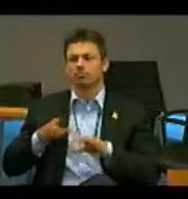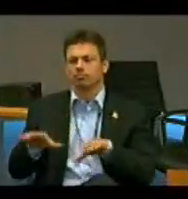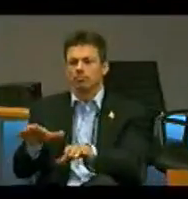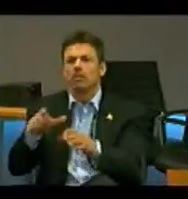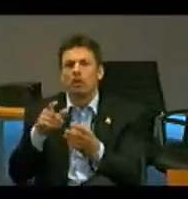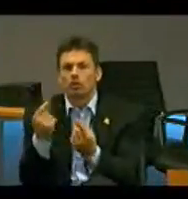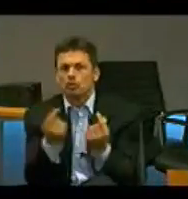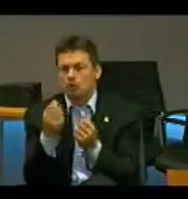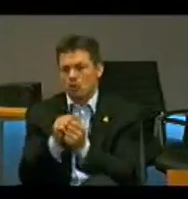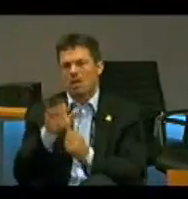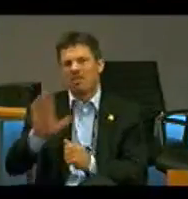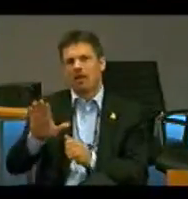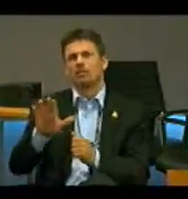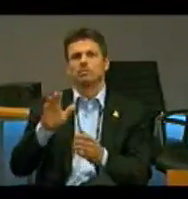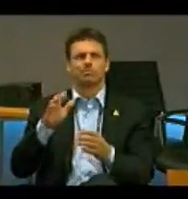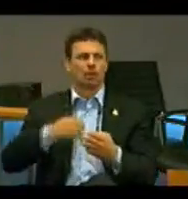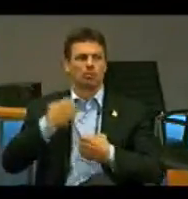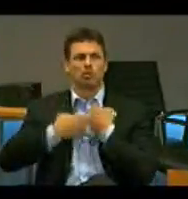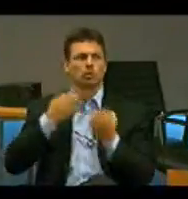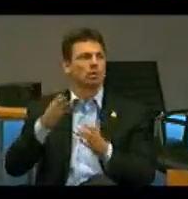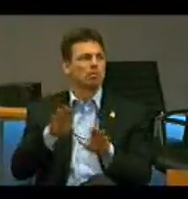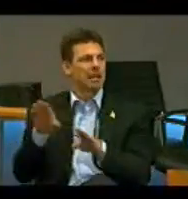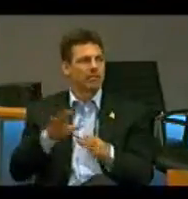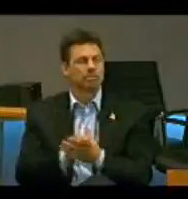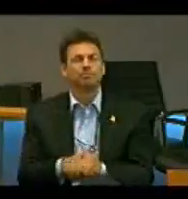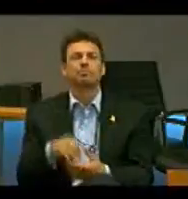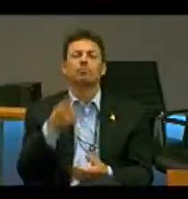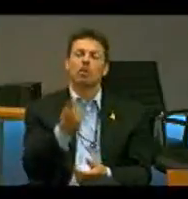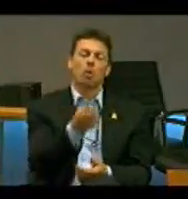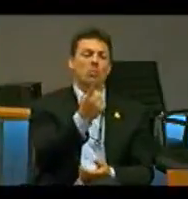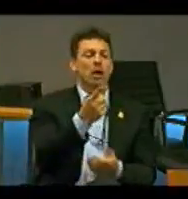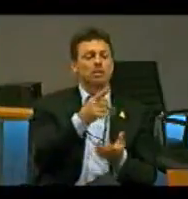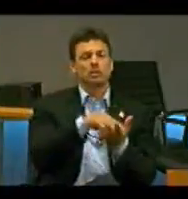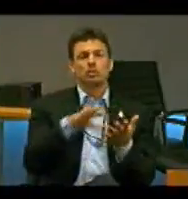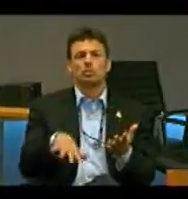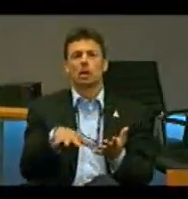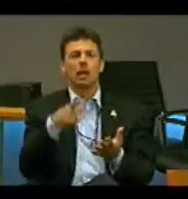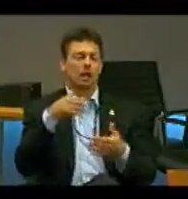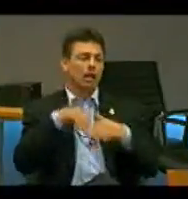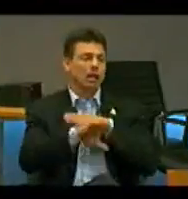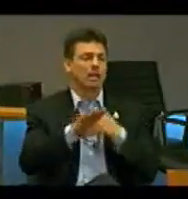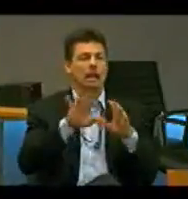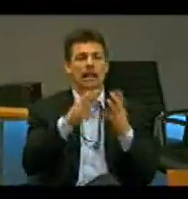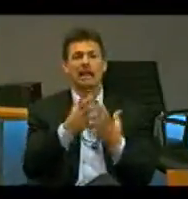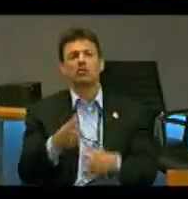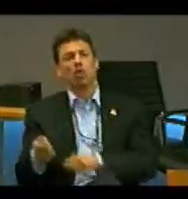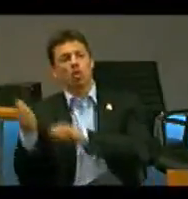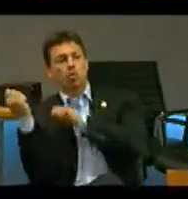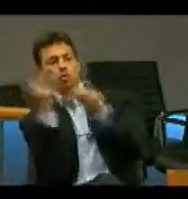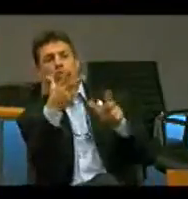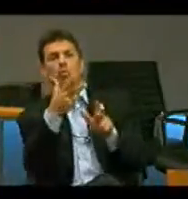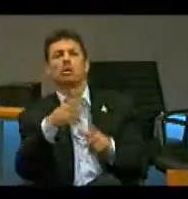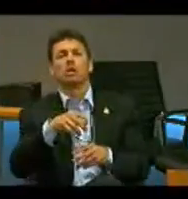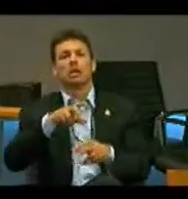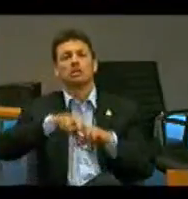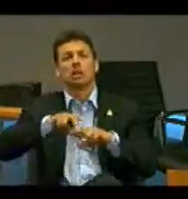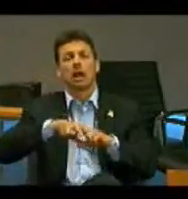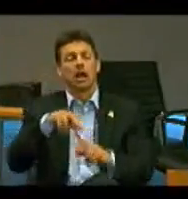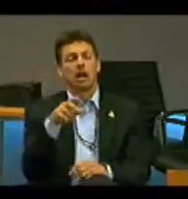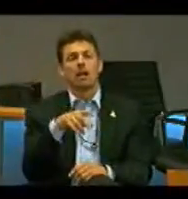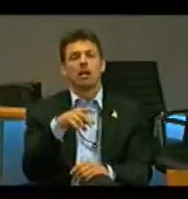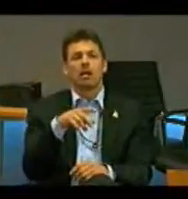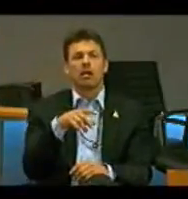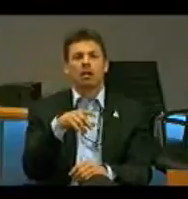told by Judge Stephen Teskey of a child that came into school one day and threw a chair across the back of a classroom. Did not injure anybody, but did, take a